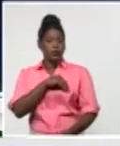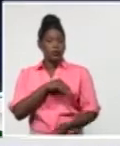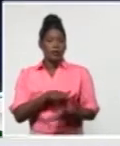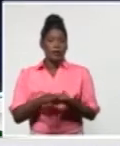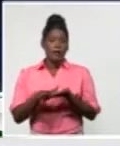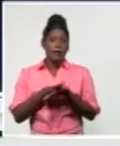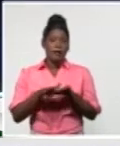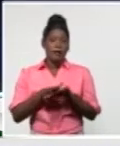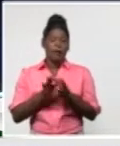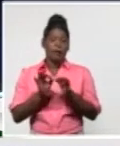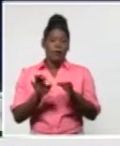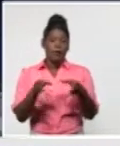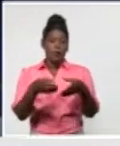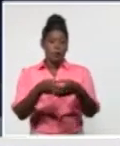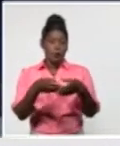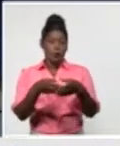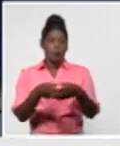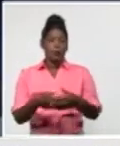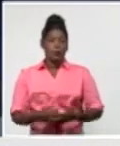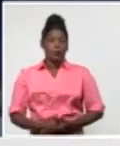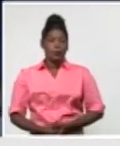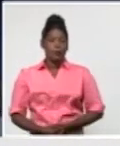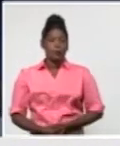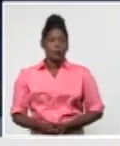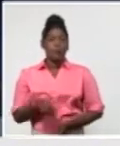for 54.1%.